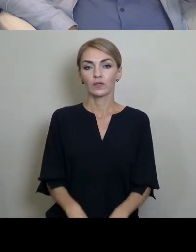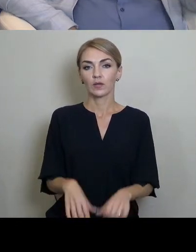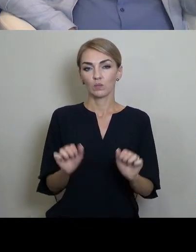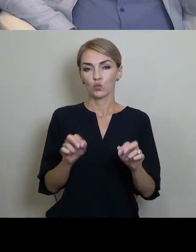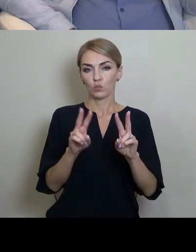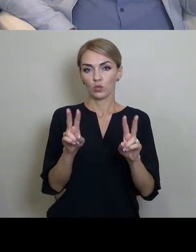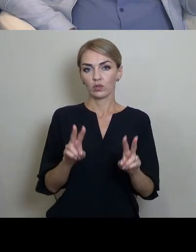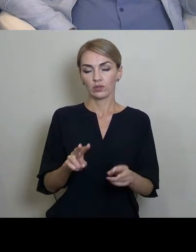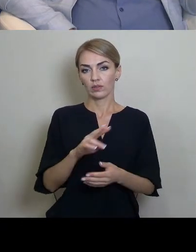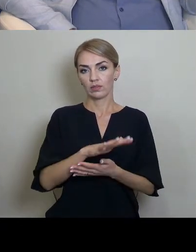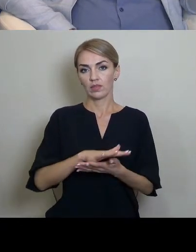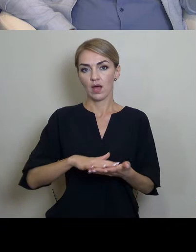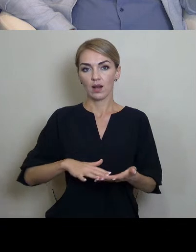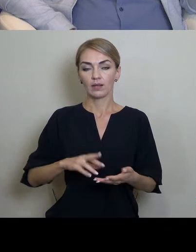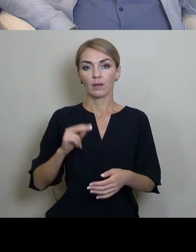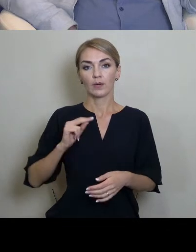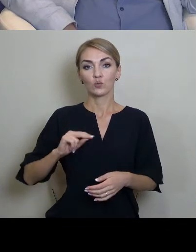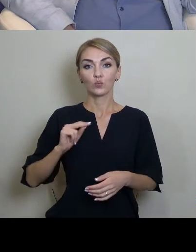Okay, so we can move on.